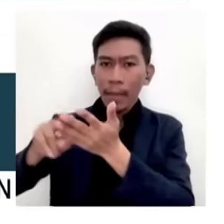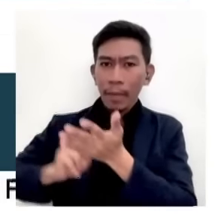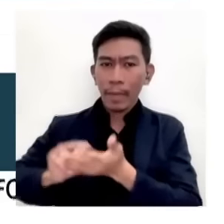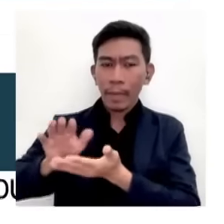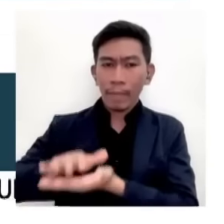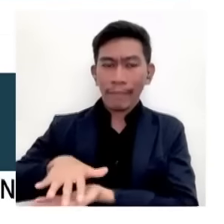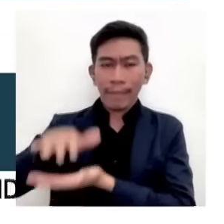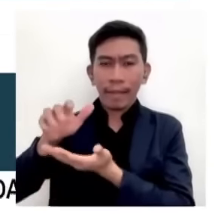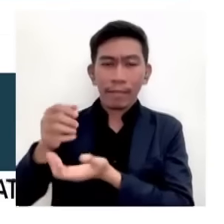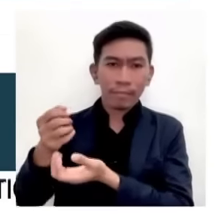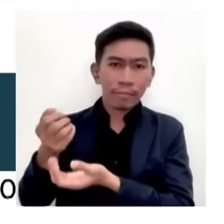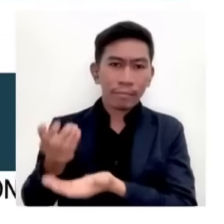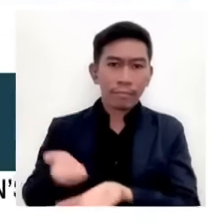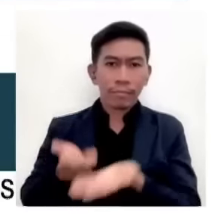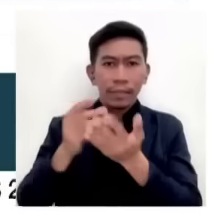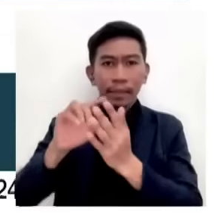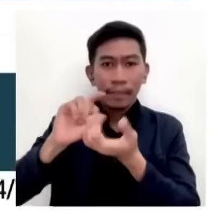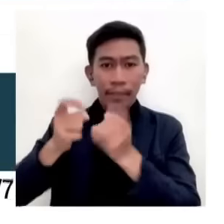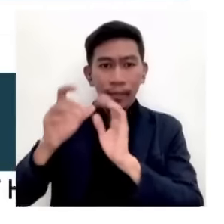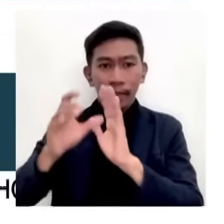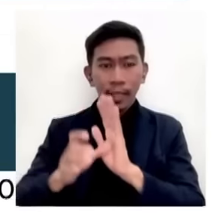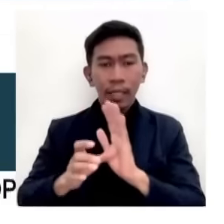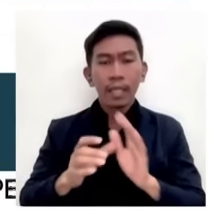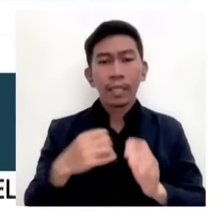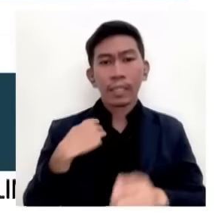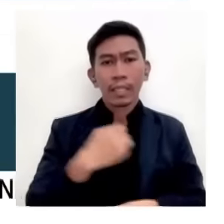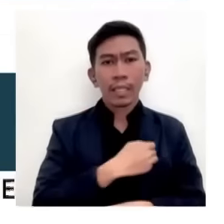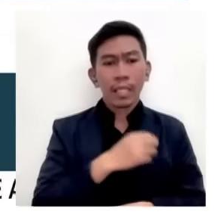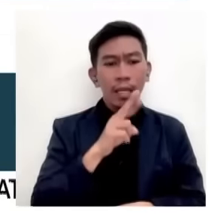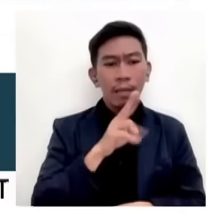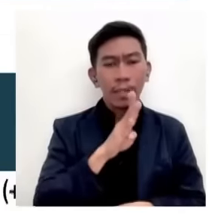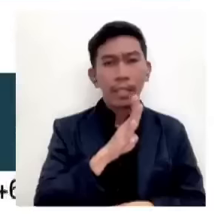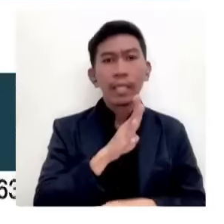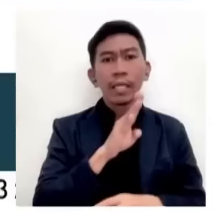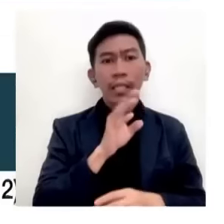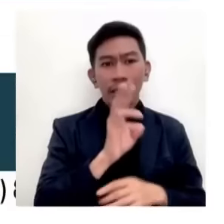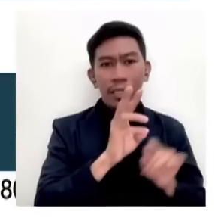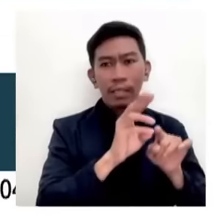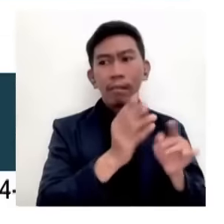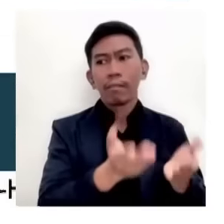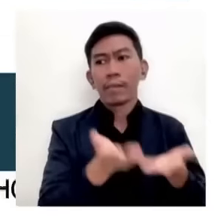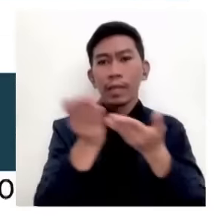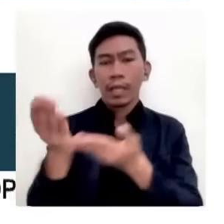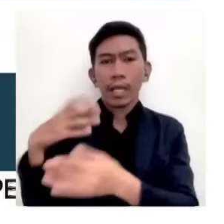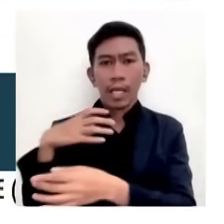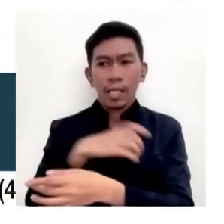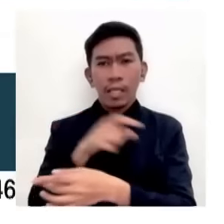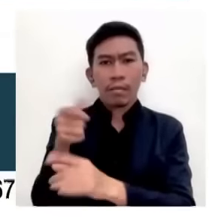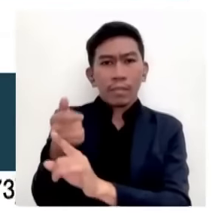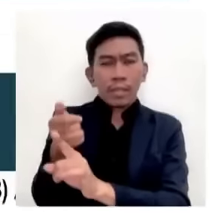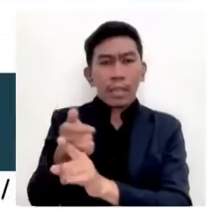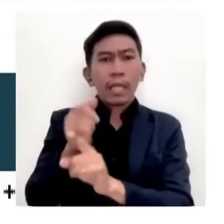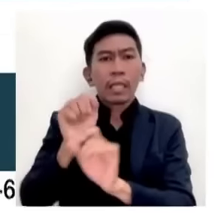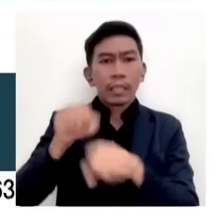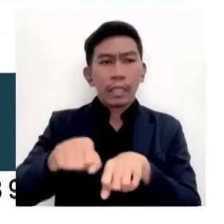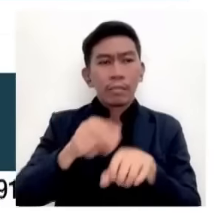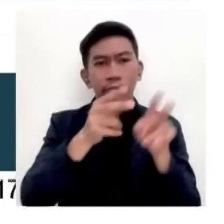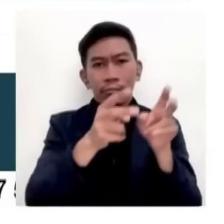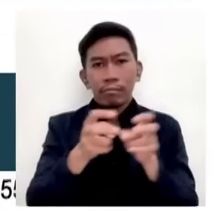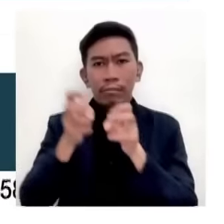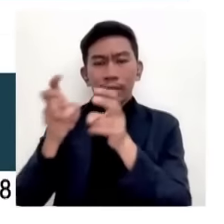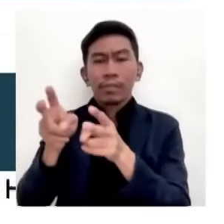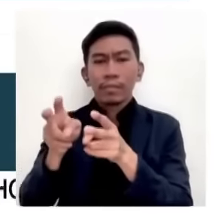the resolution, the RBA 6, and then the House will just adopt it, no? So that we will